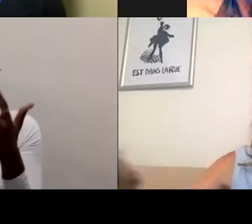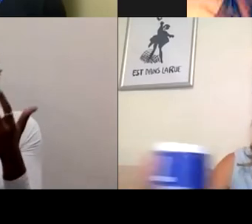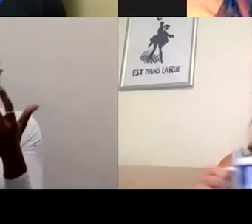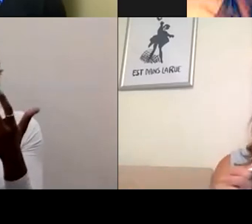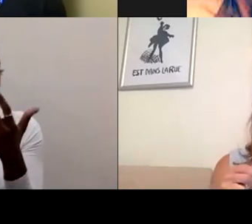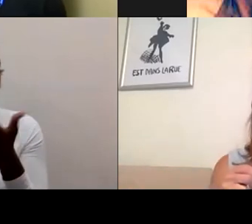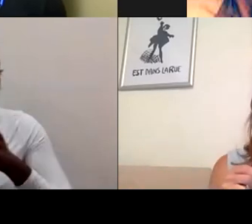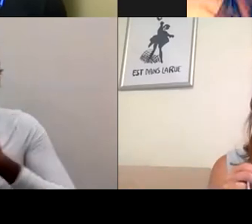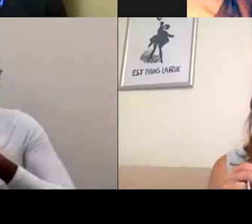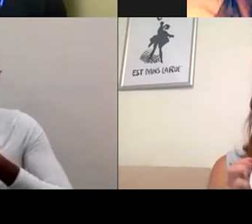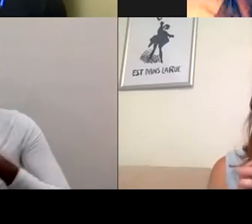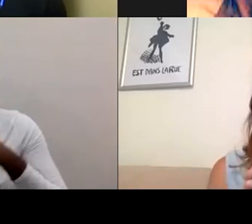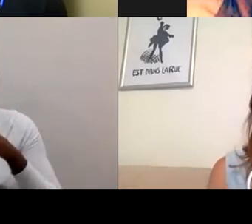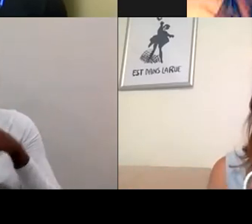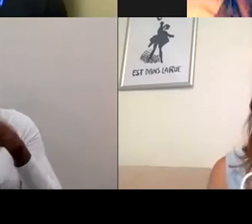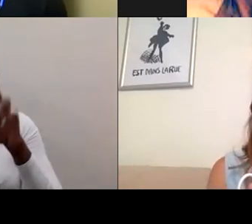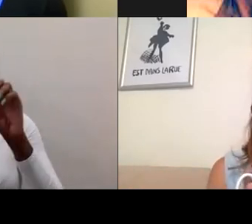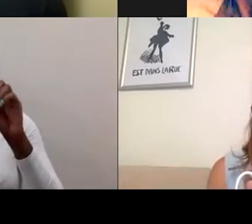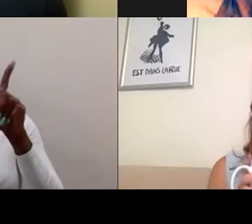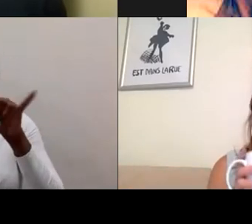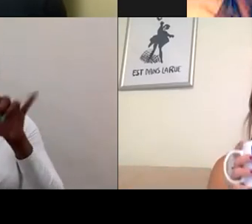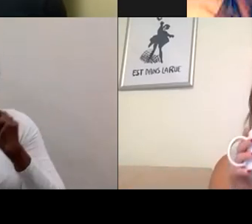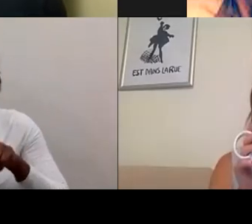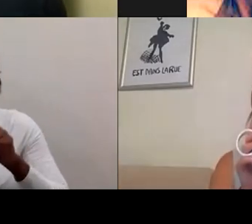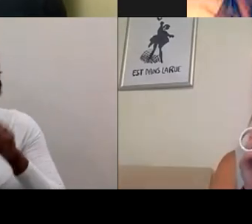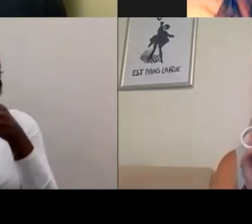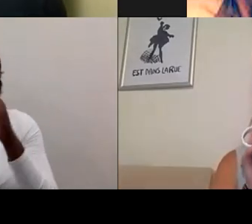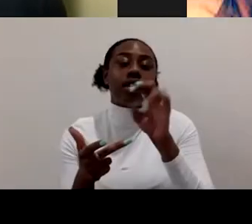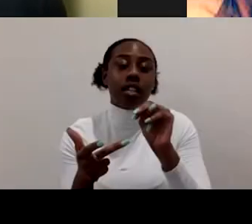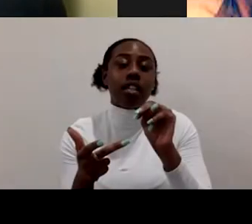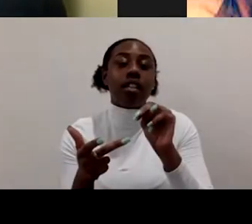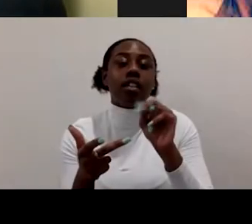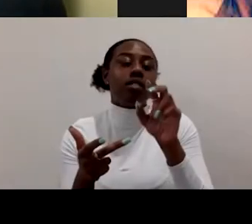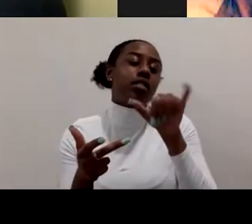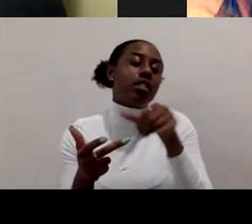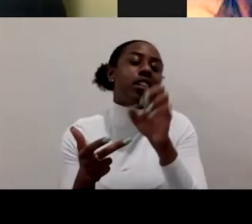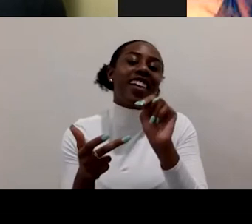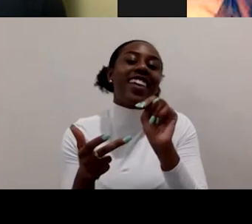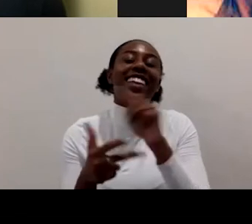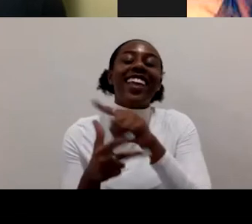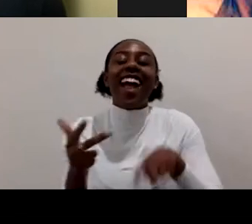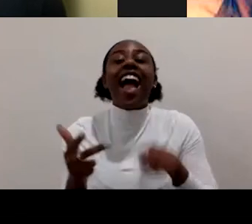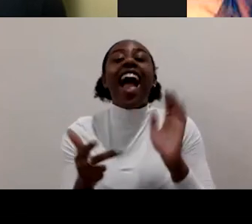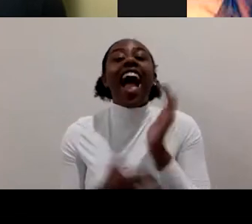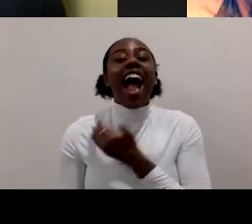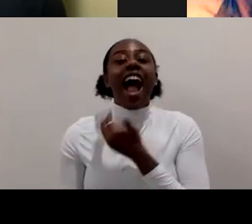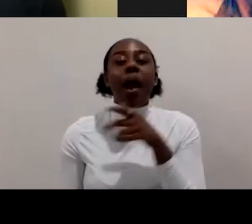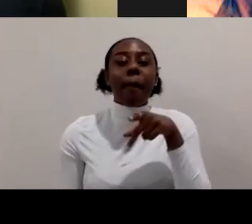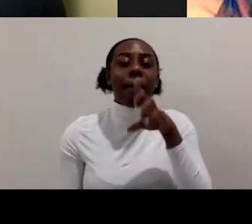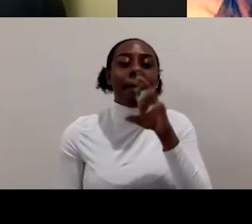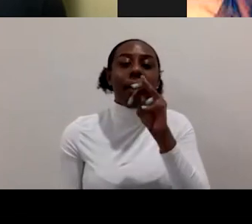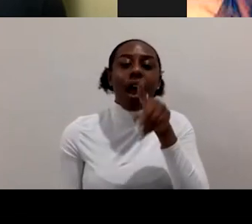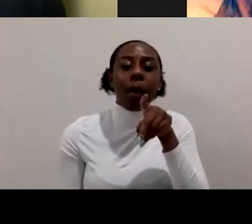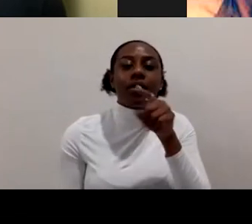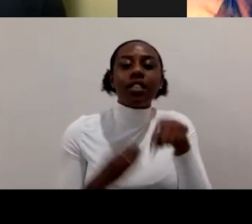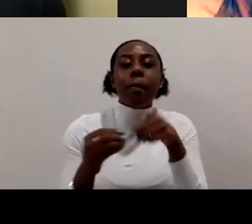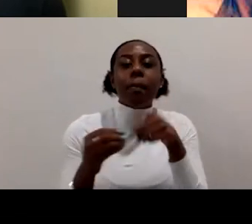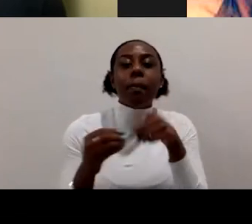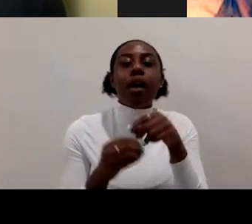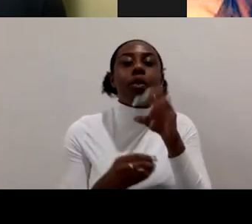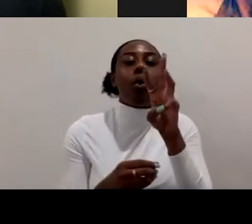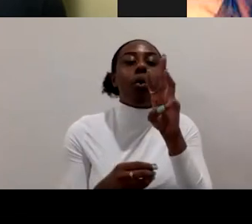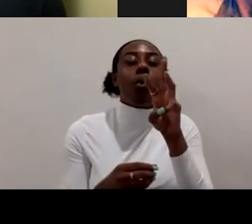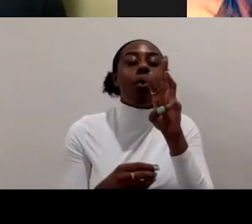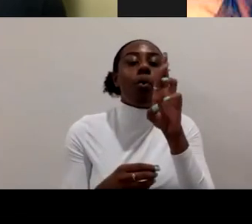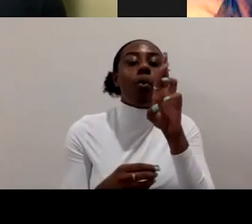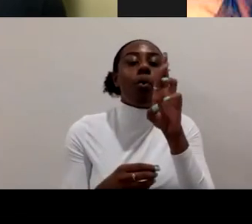and Jin. And our prompt was around the Watts riots. And the question was, why is the history of